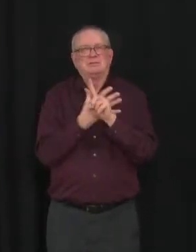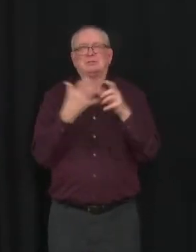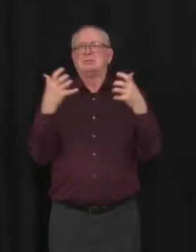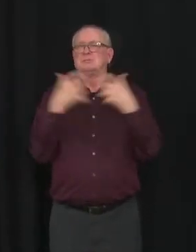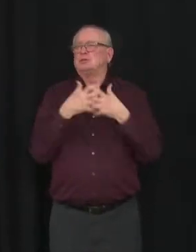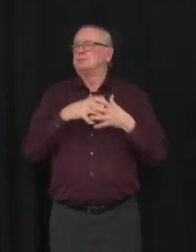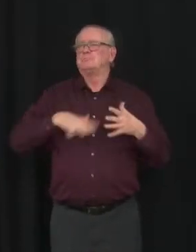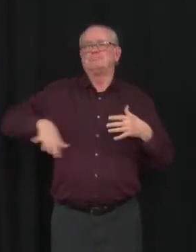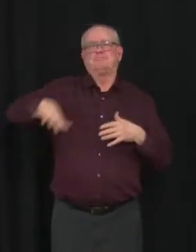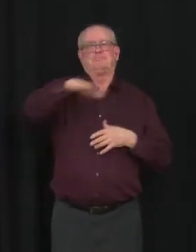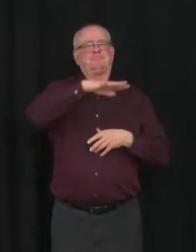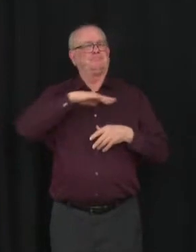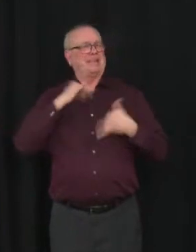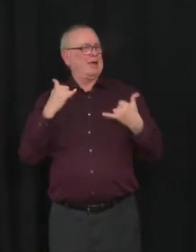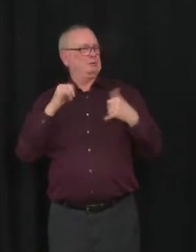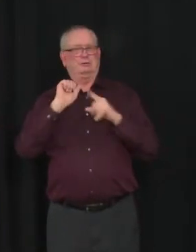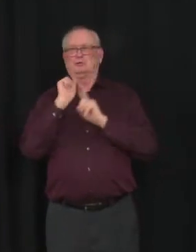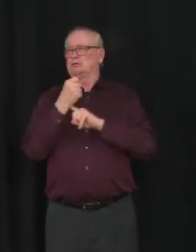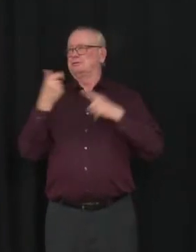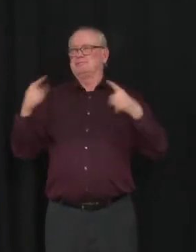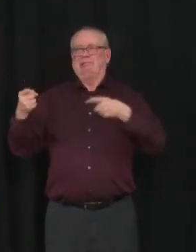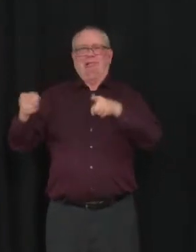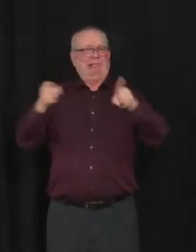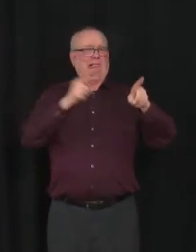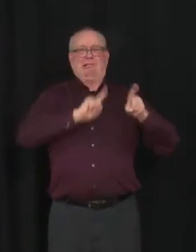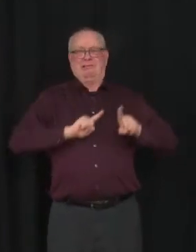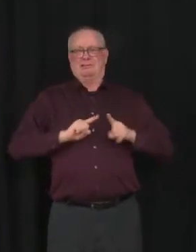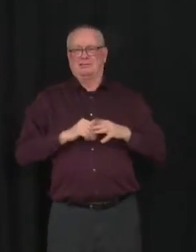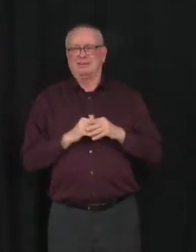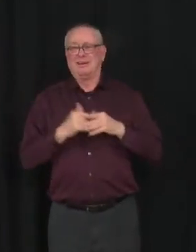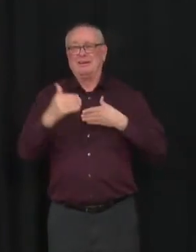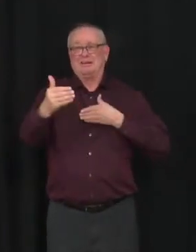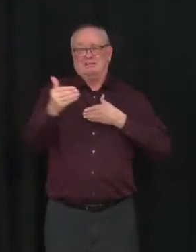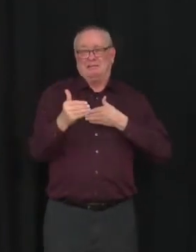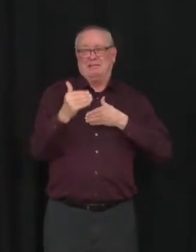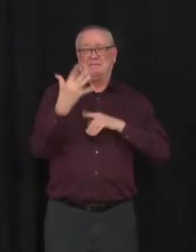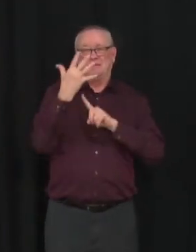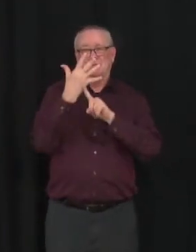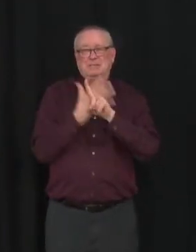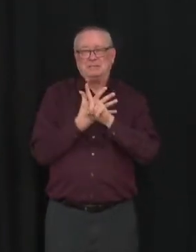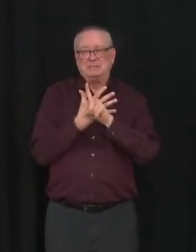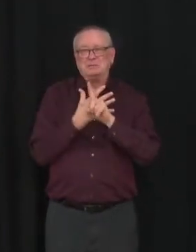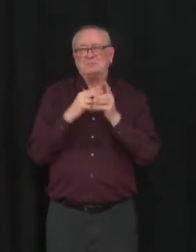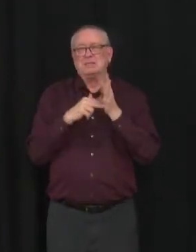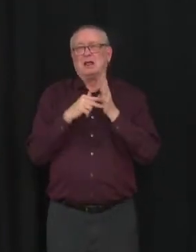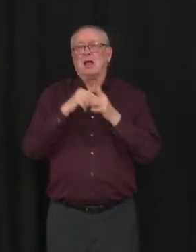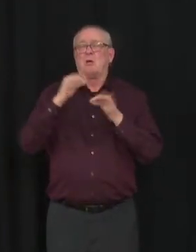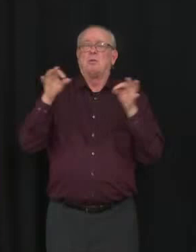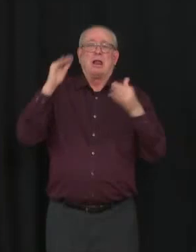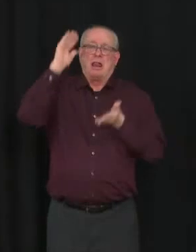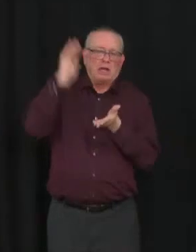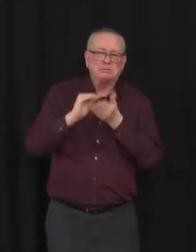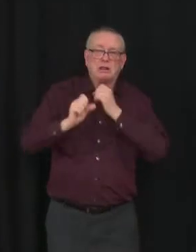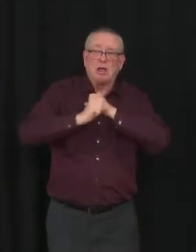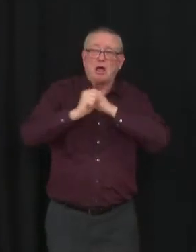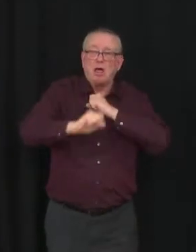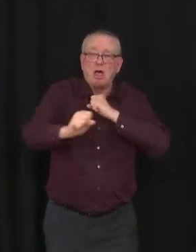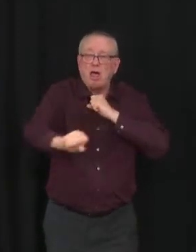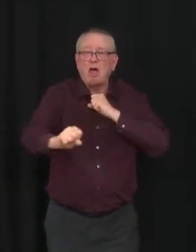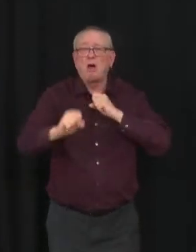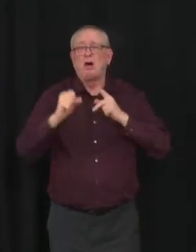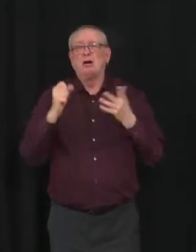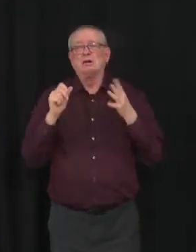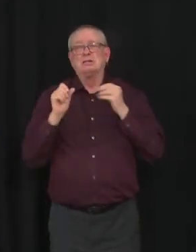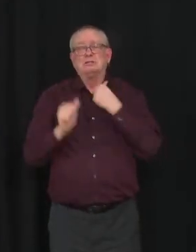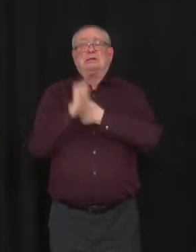While there's likely a small trade-off in terms of long-term protection by providing booster doses before the 6-month interval, there is